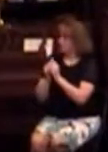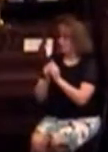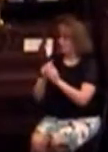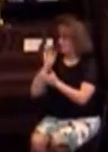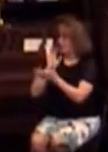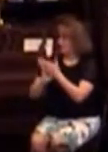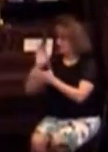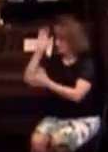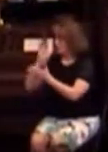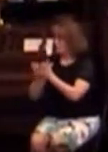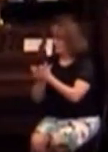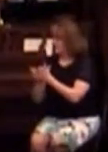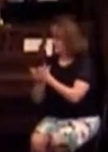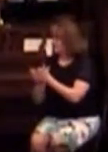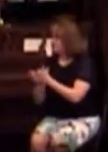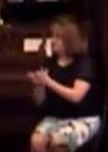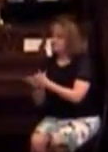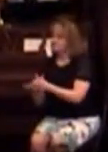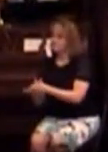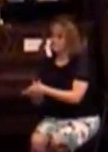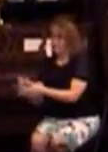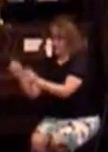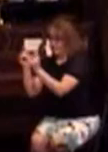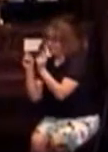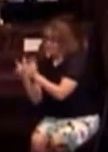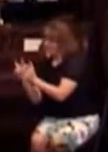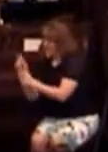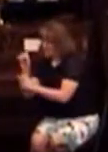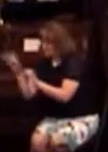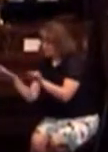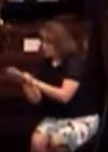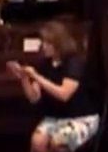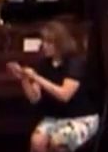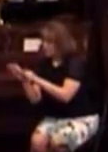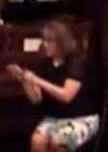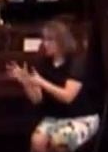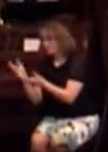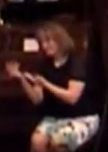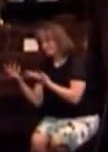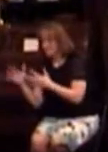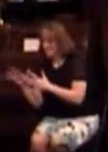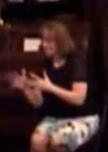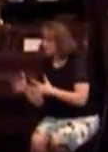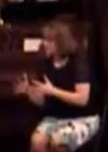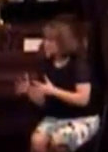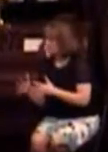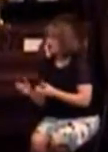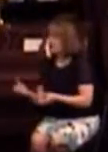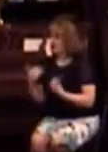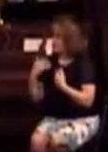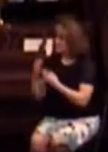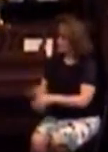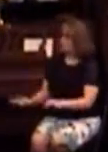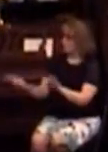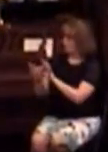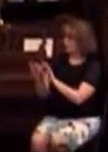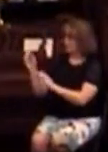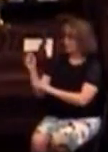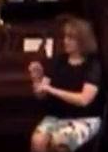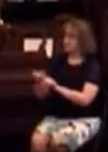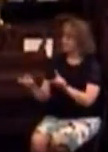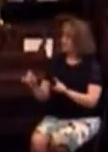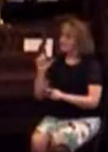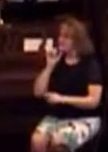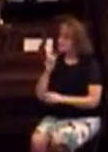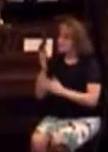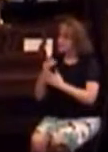not urgent. My point is that there's some things in life, many things in life, that are important, but they're not urgent. Because they're not urgent, we